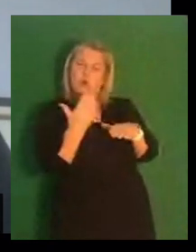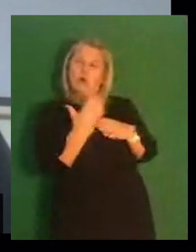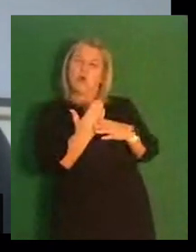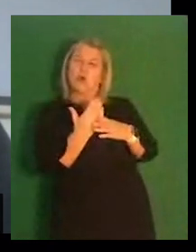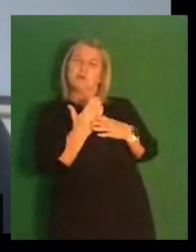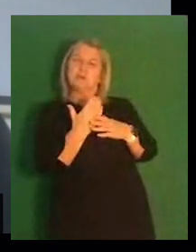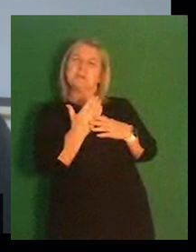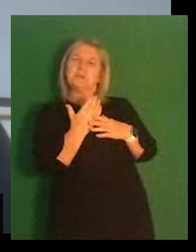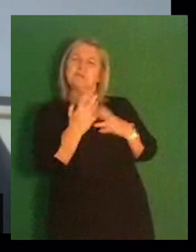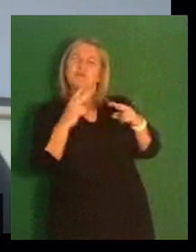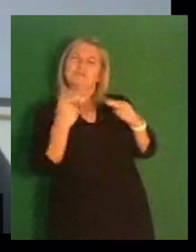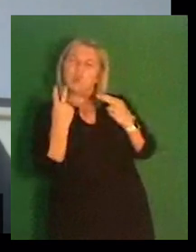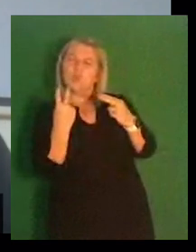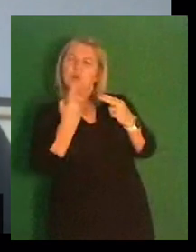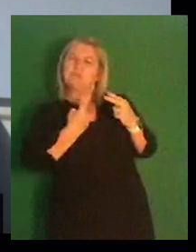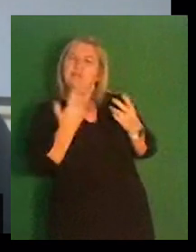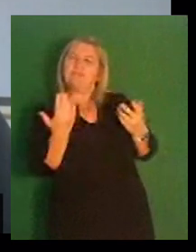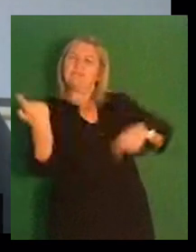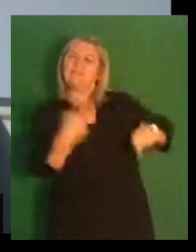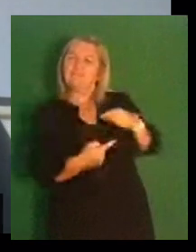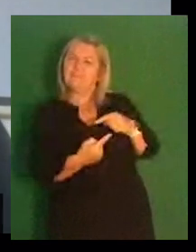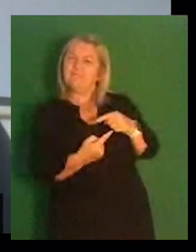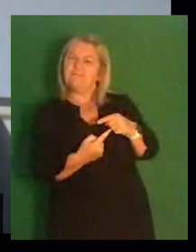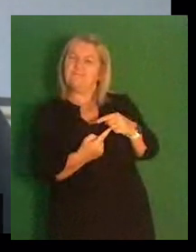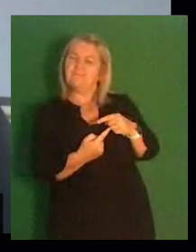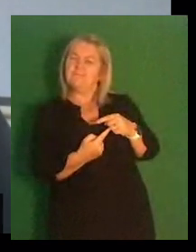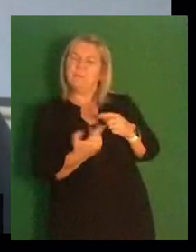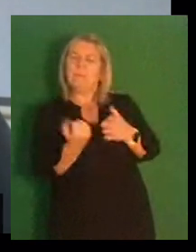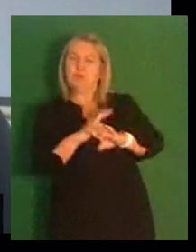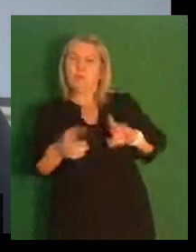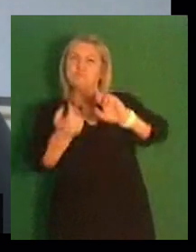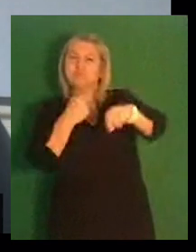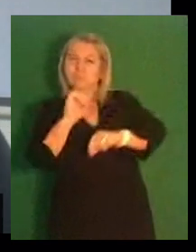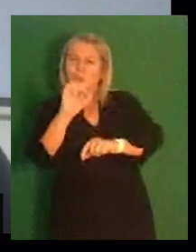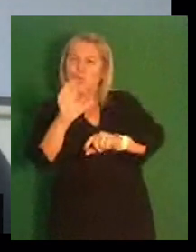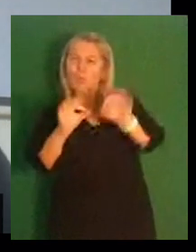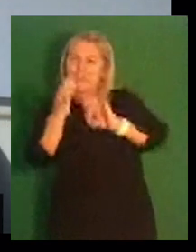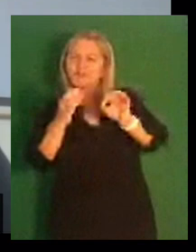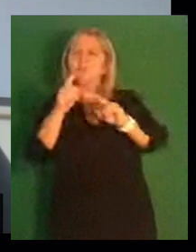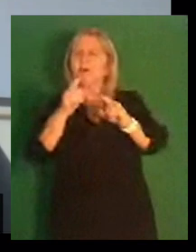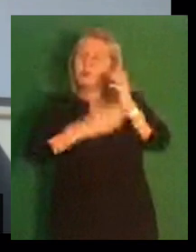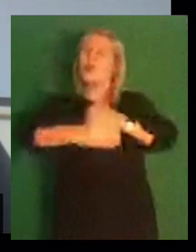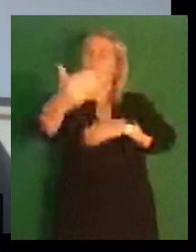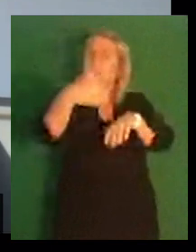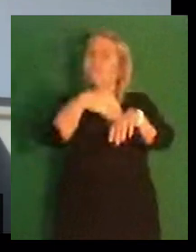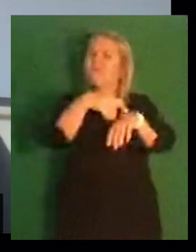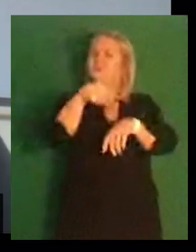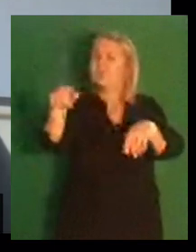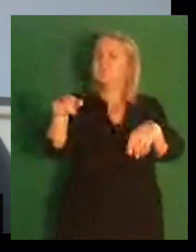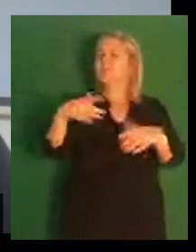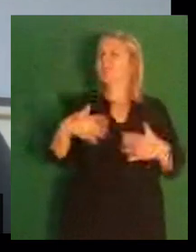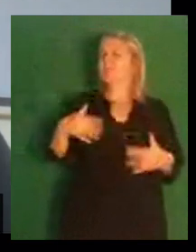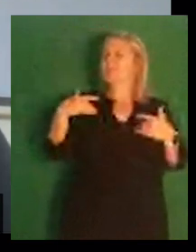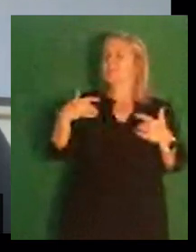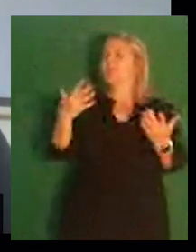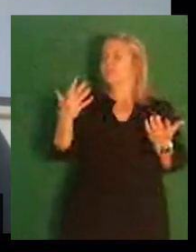That's not really answering that question, but that's just a reflection on the kind of long-term impact of what has been happening recently.